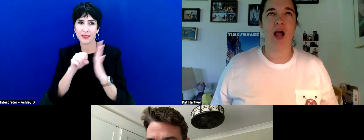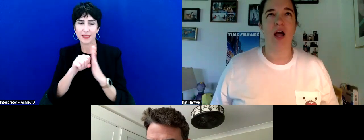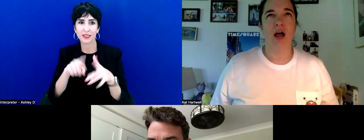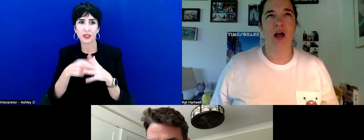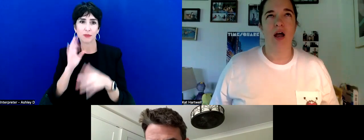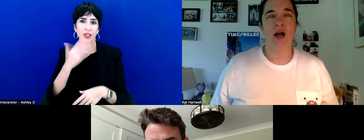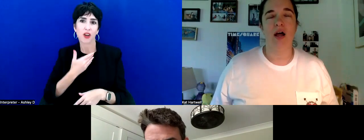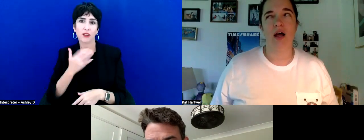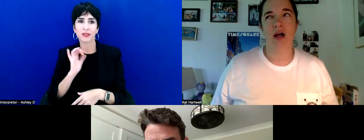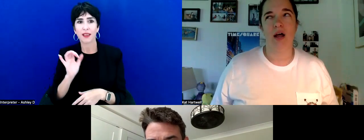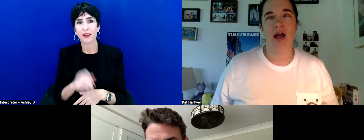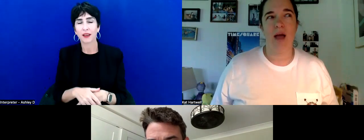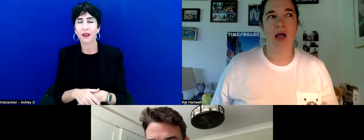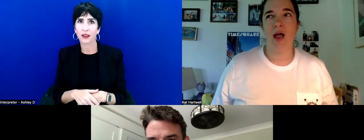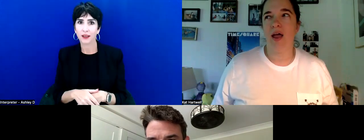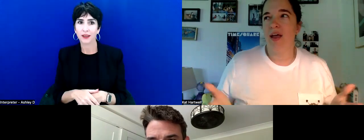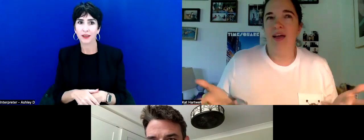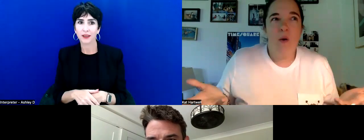daughter,